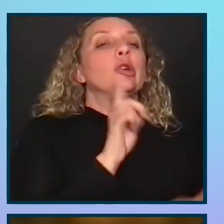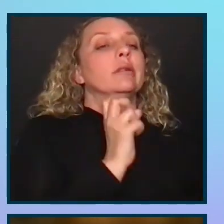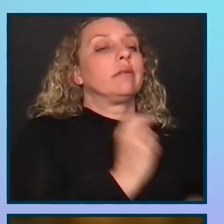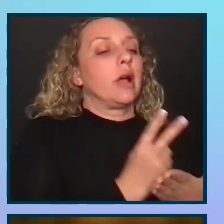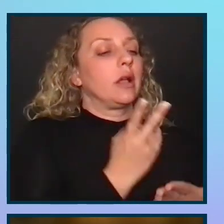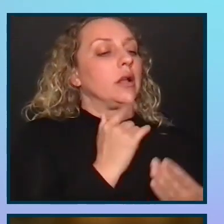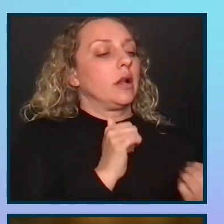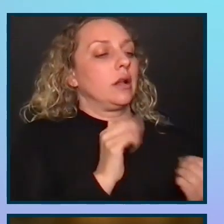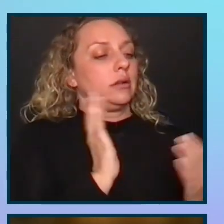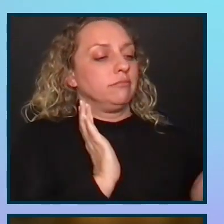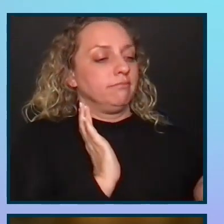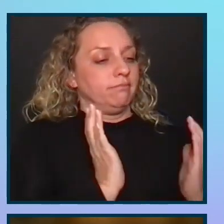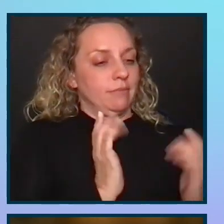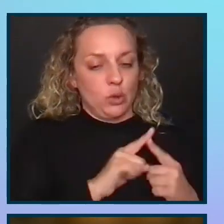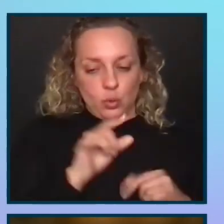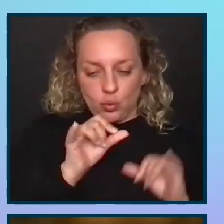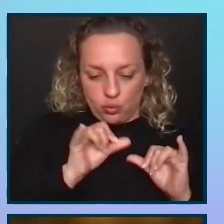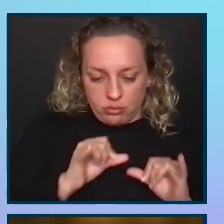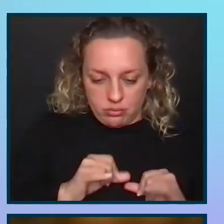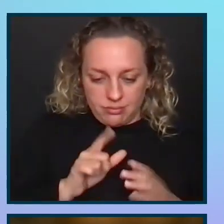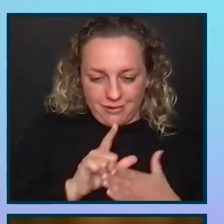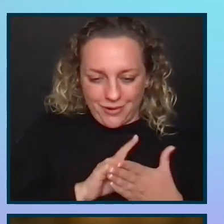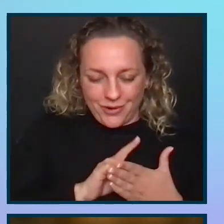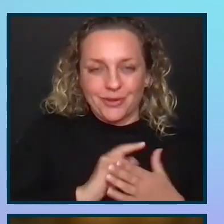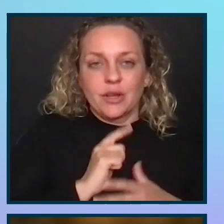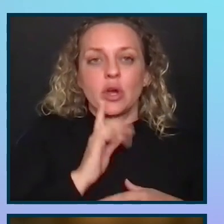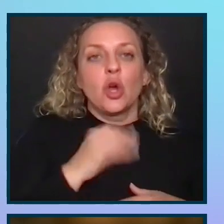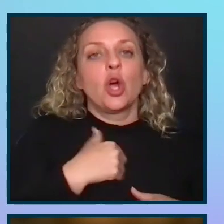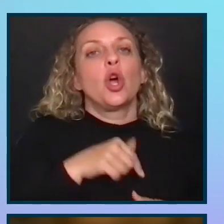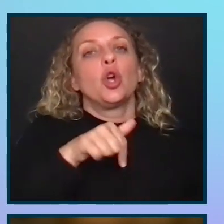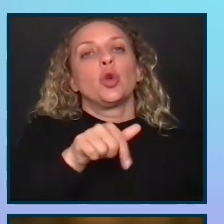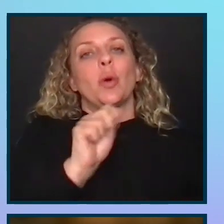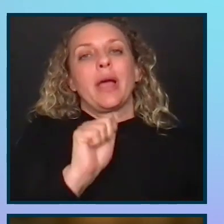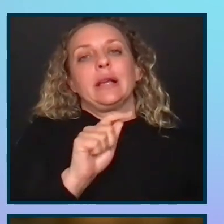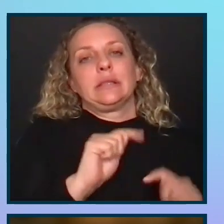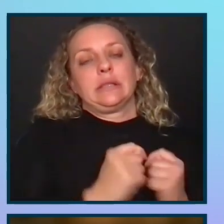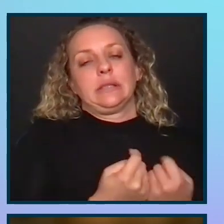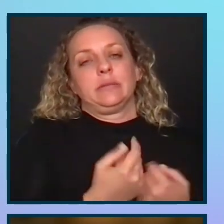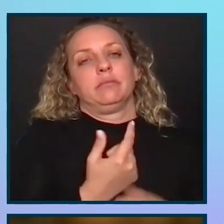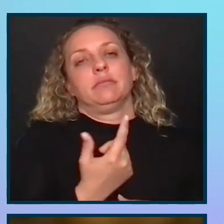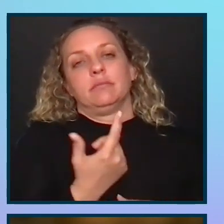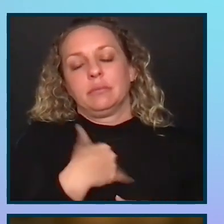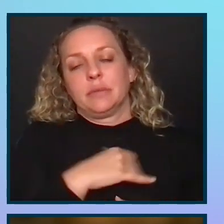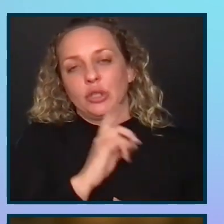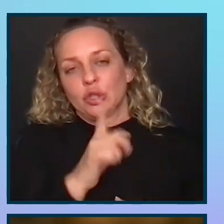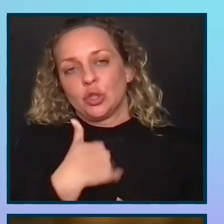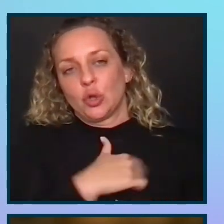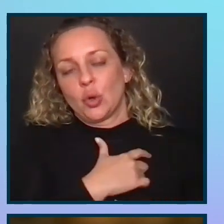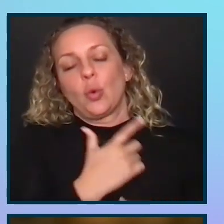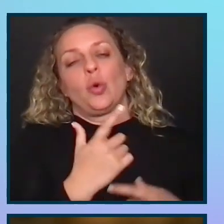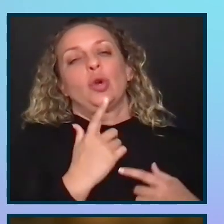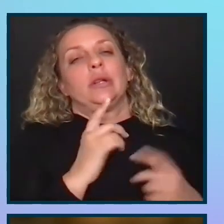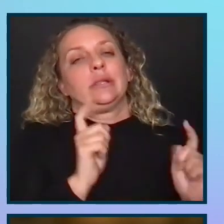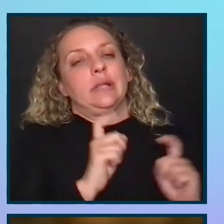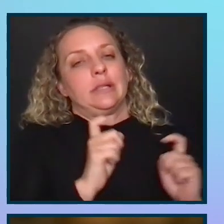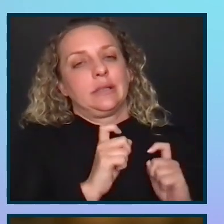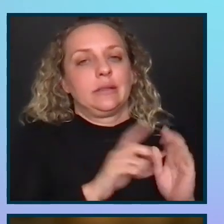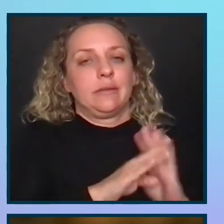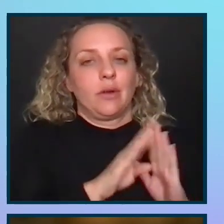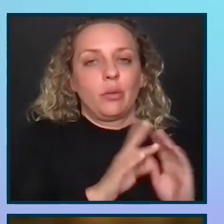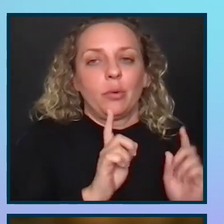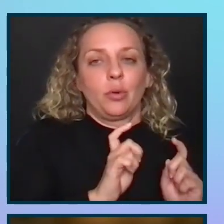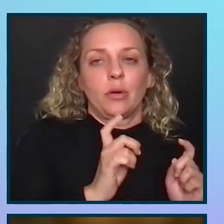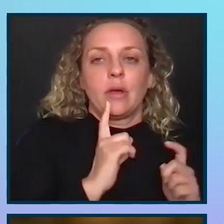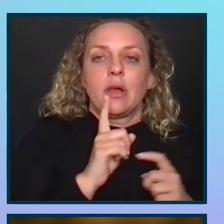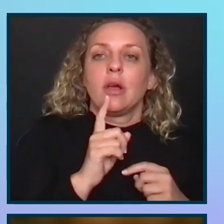against those. We also work with the QA team here to make sure we're testing the development work. So things like screen reader testing